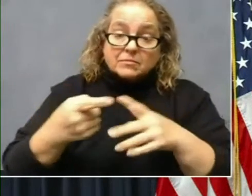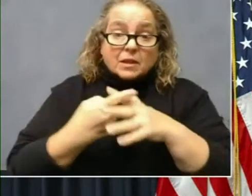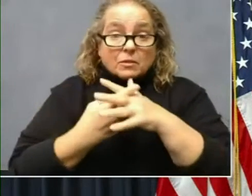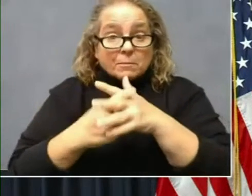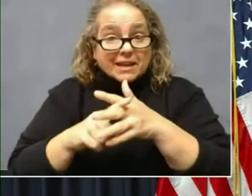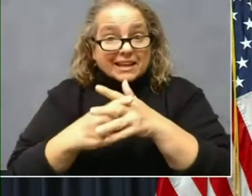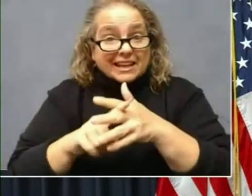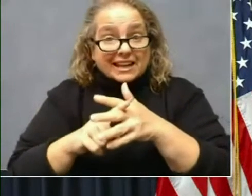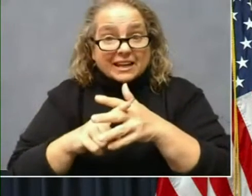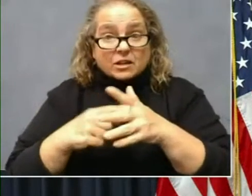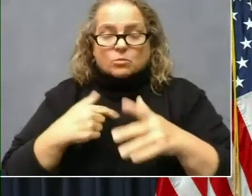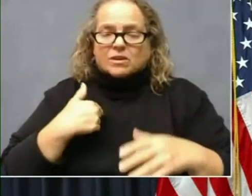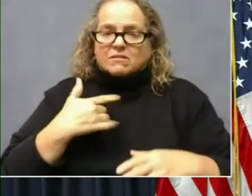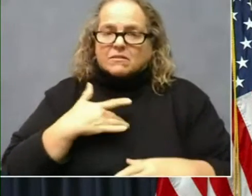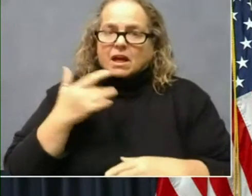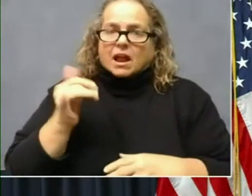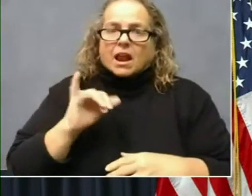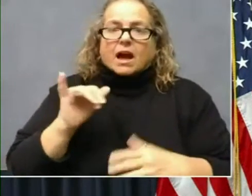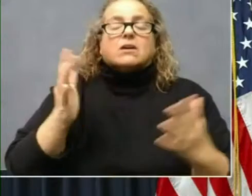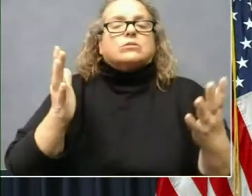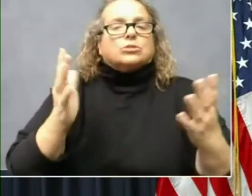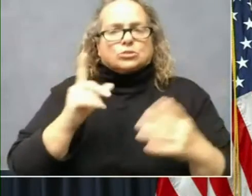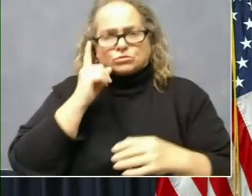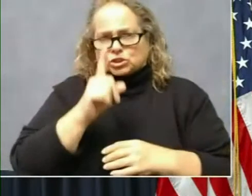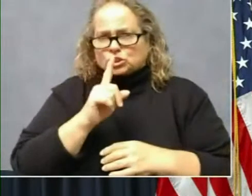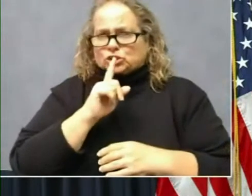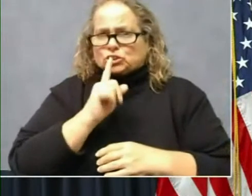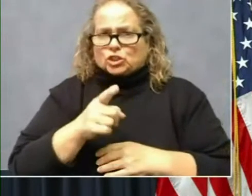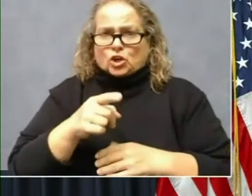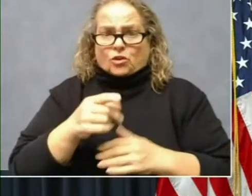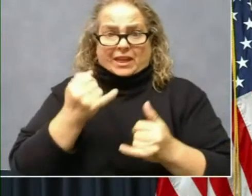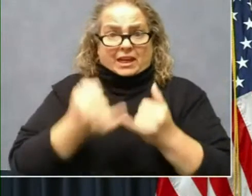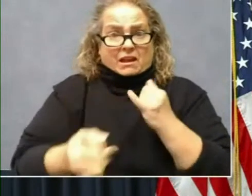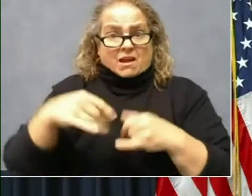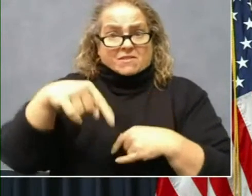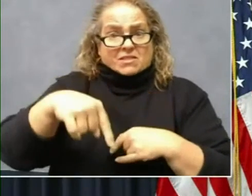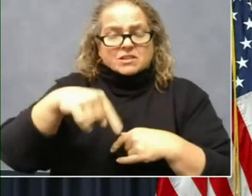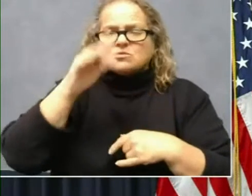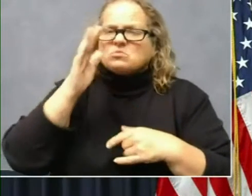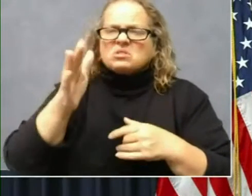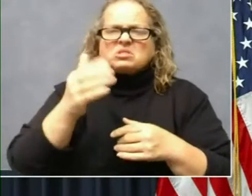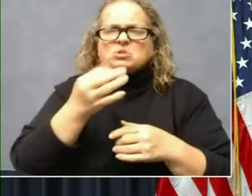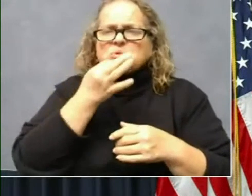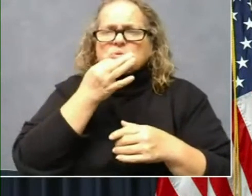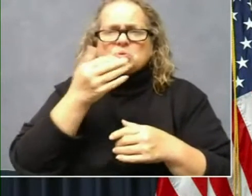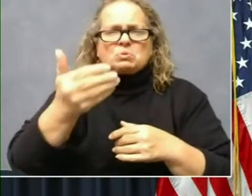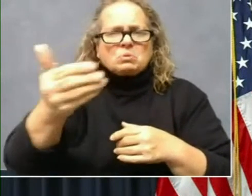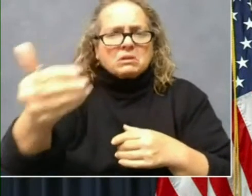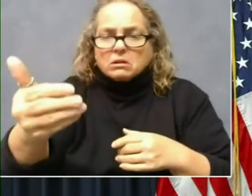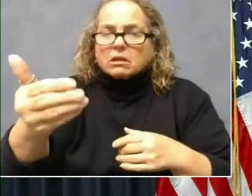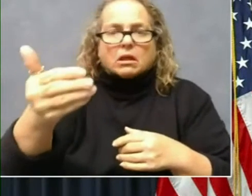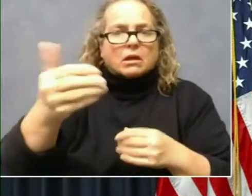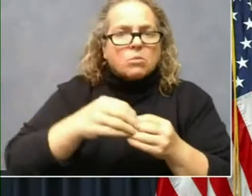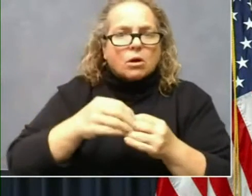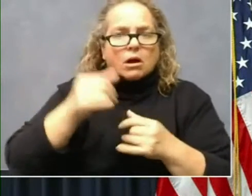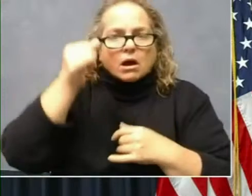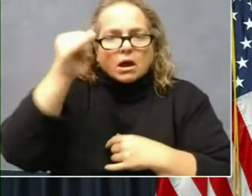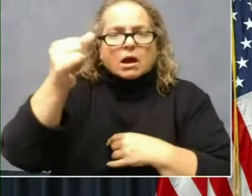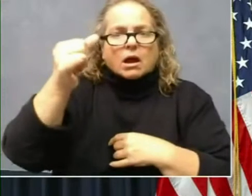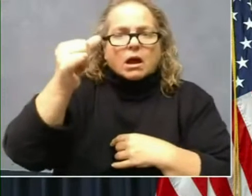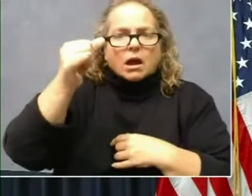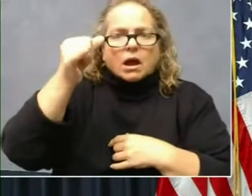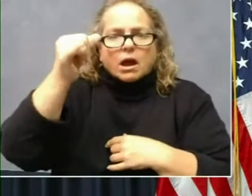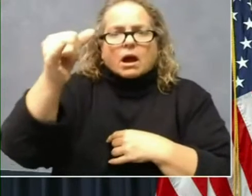we felt like surely the end of this thing is right around the corner. And we realized it wasn't, and it was going to be a long